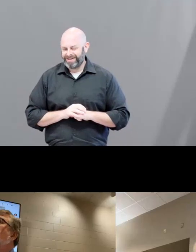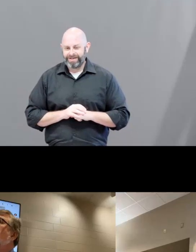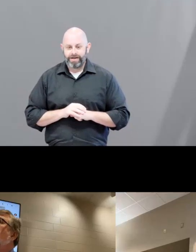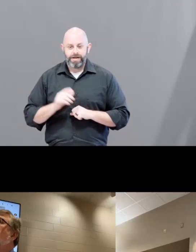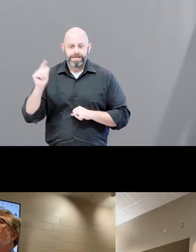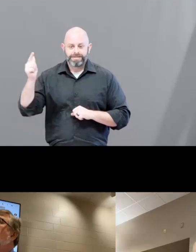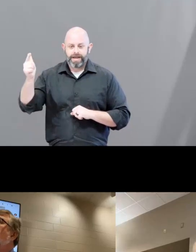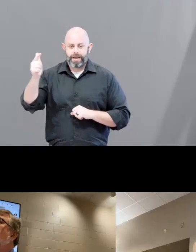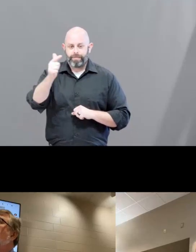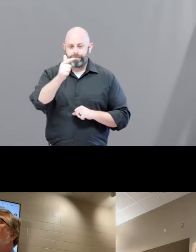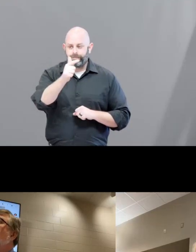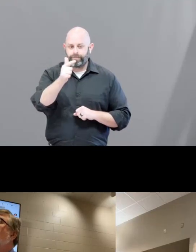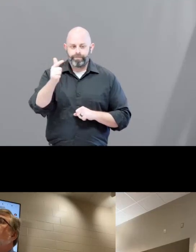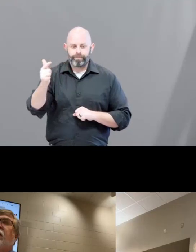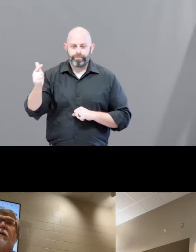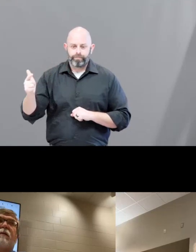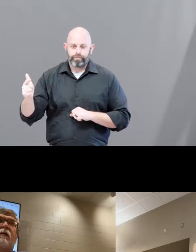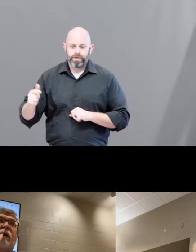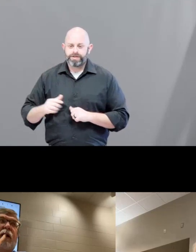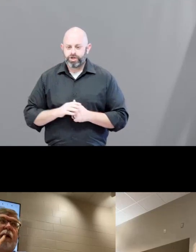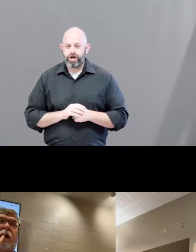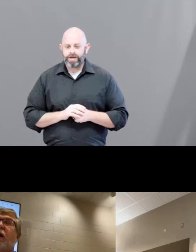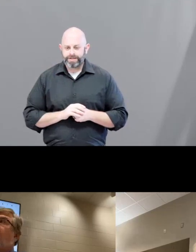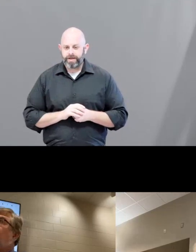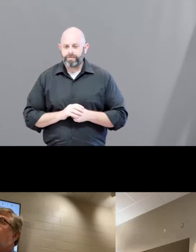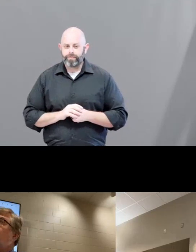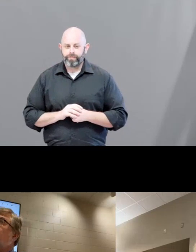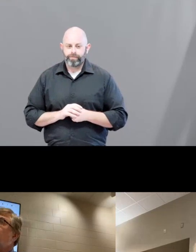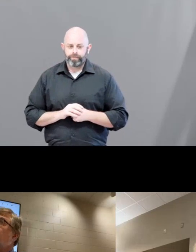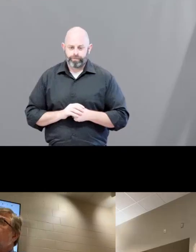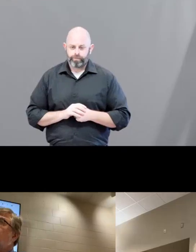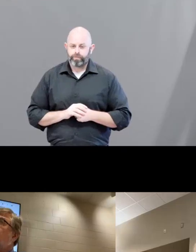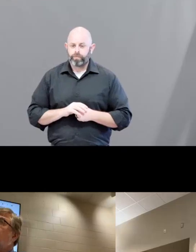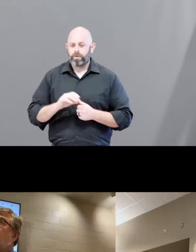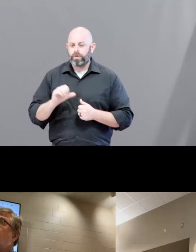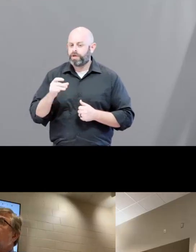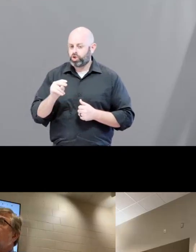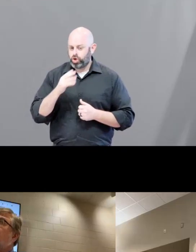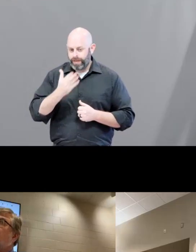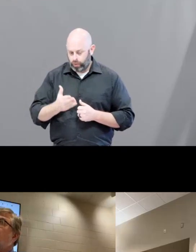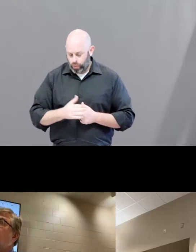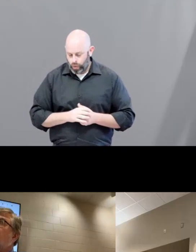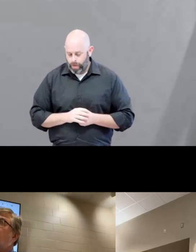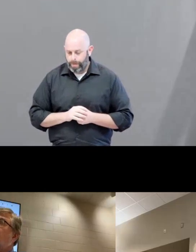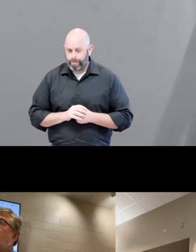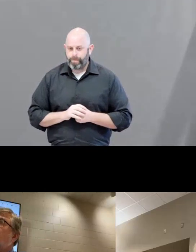Do I have a second on that? This is Sharon, I second. Okay, Sharon, thank you.